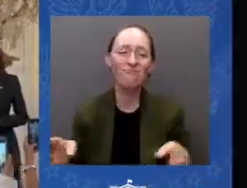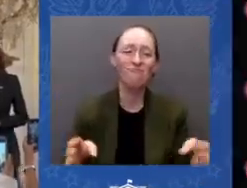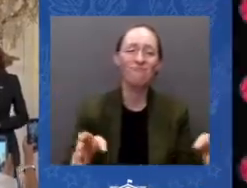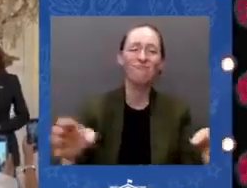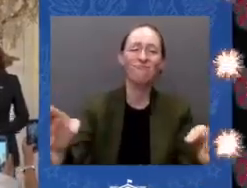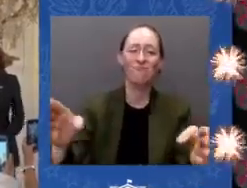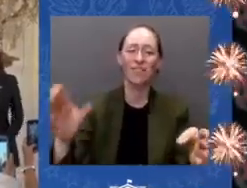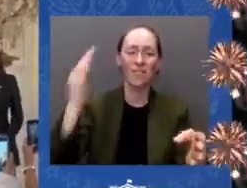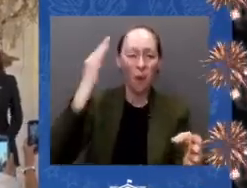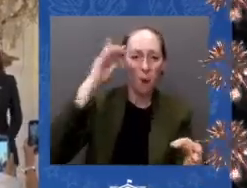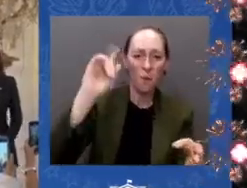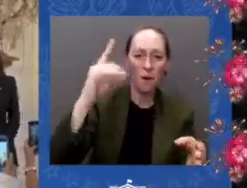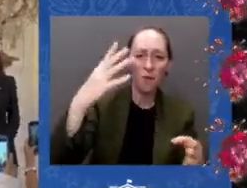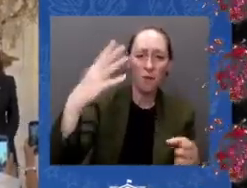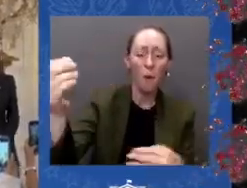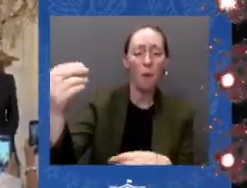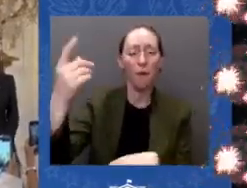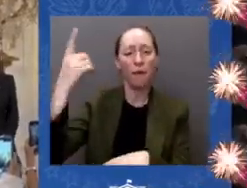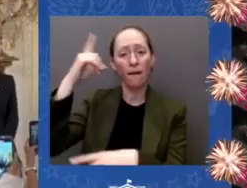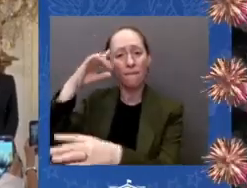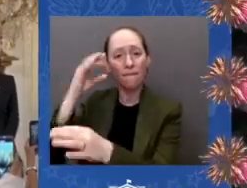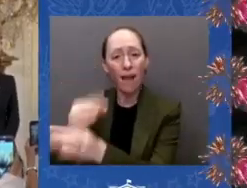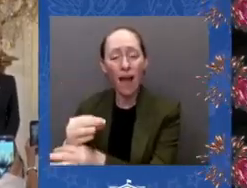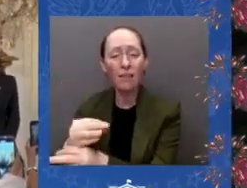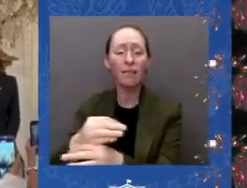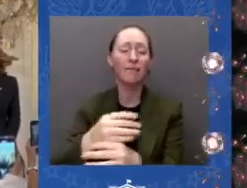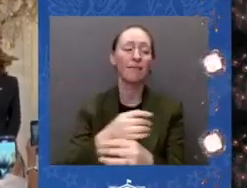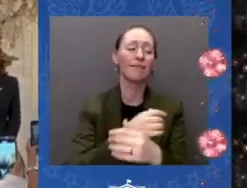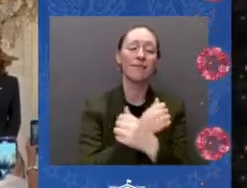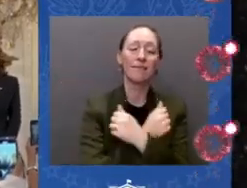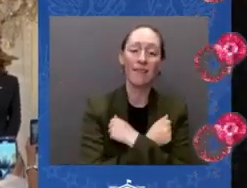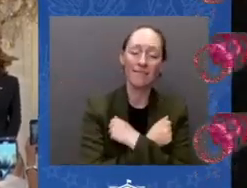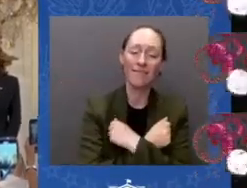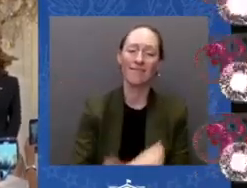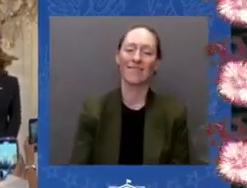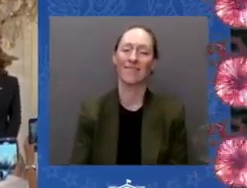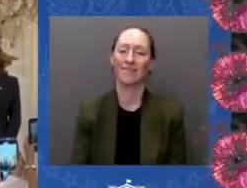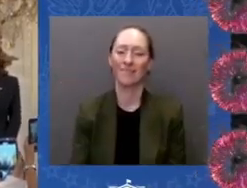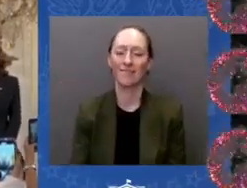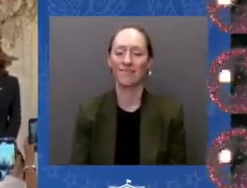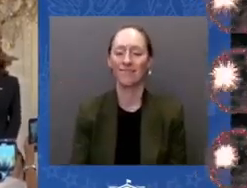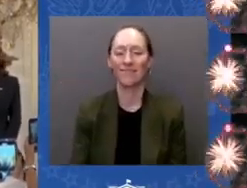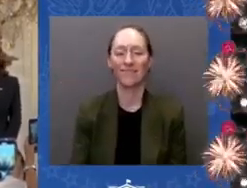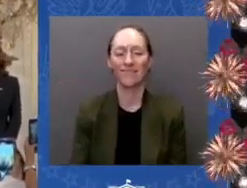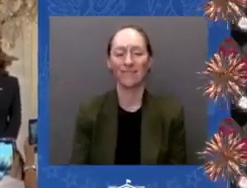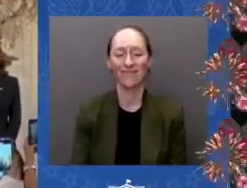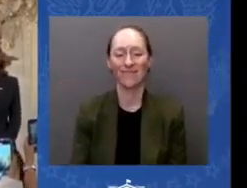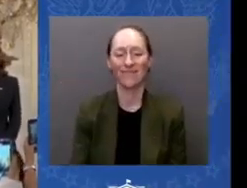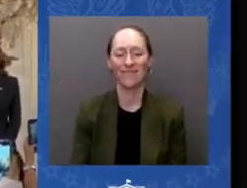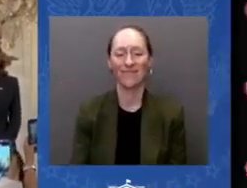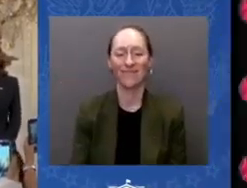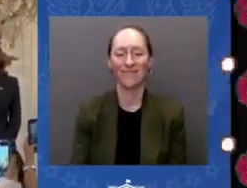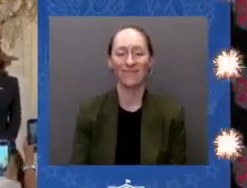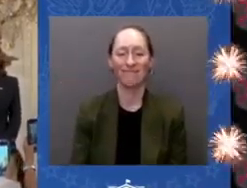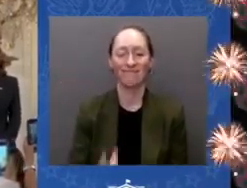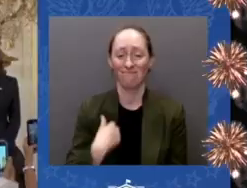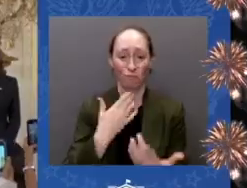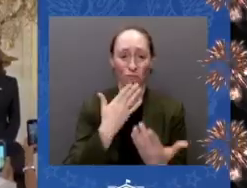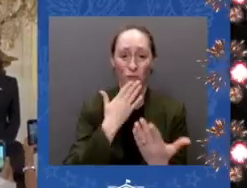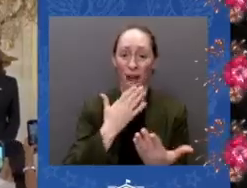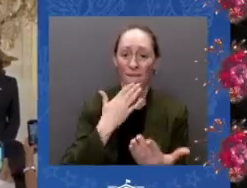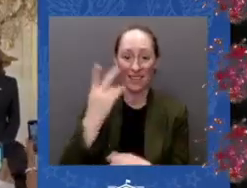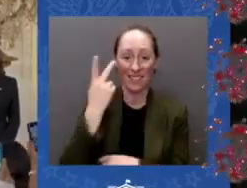that today these diyas have guided you to this home, a home that belongs to all of